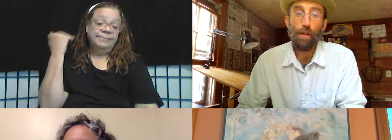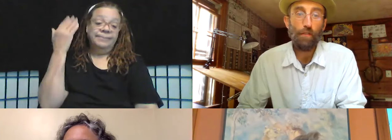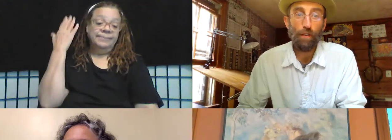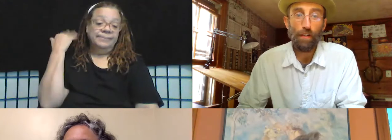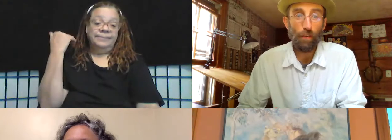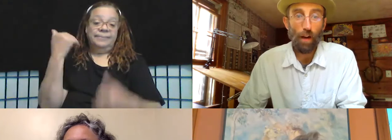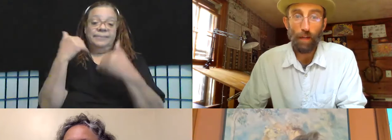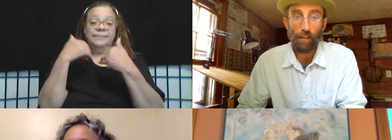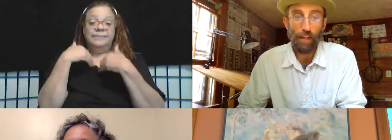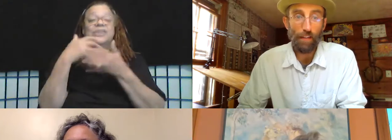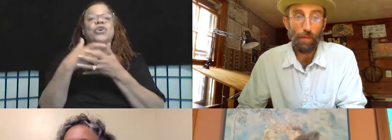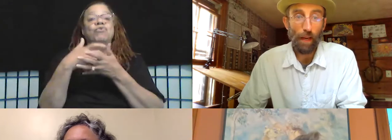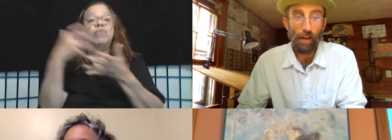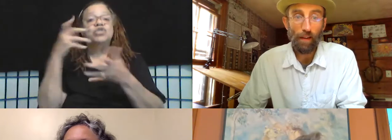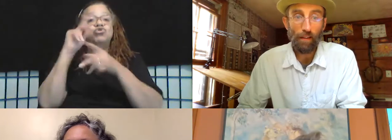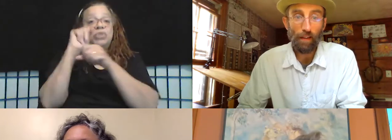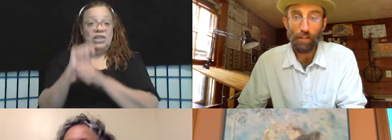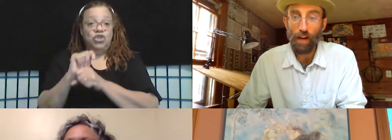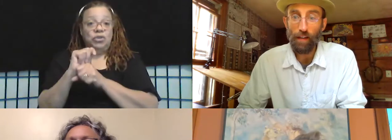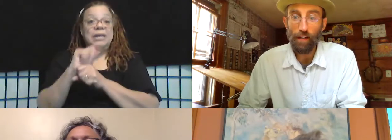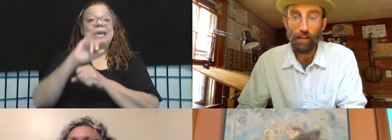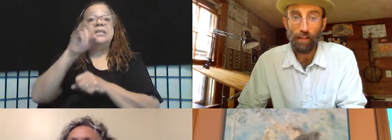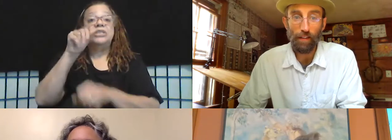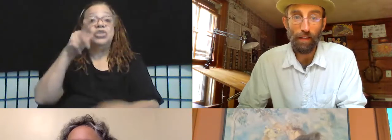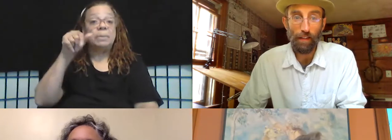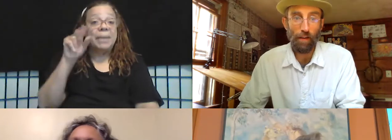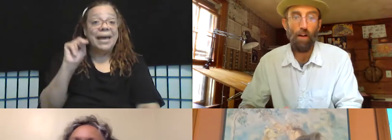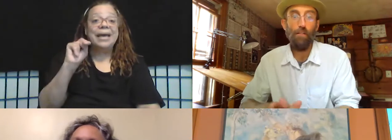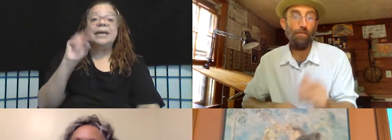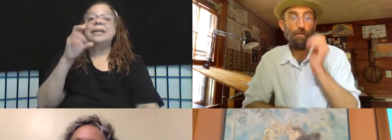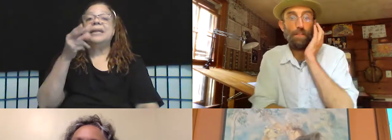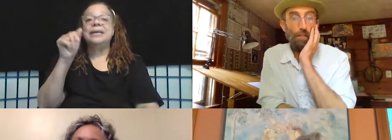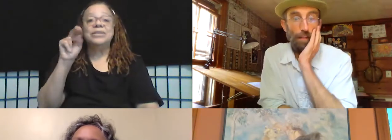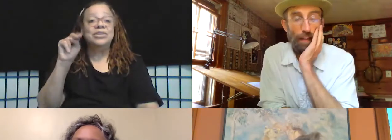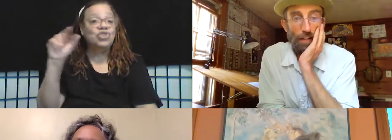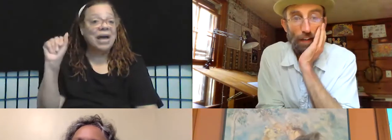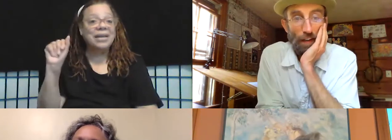there's a rich tradition of comics in Japan, in China, in all of